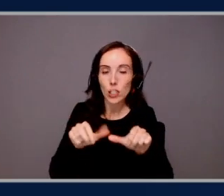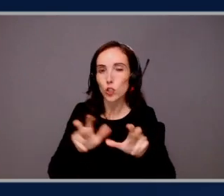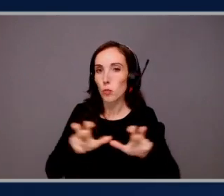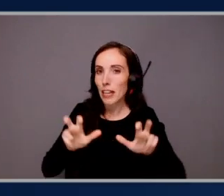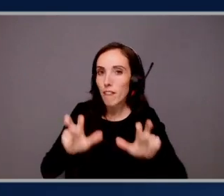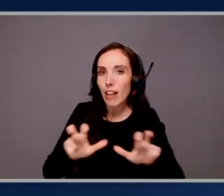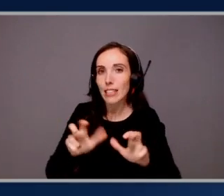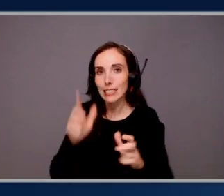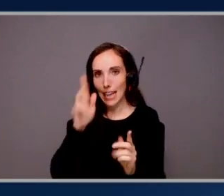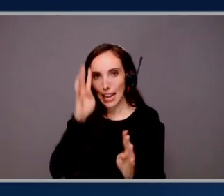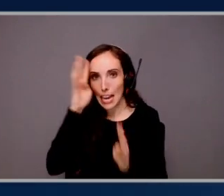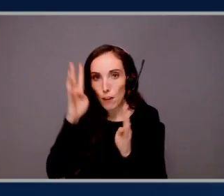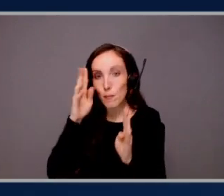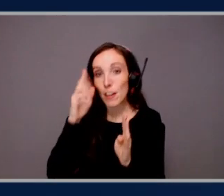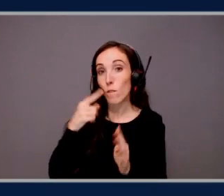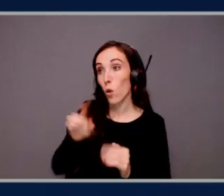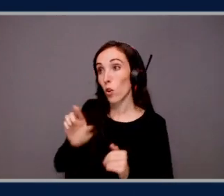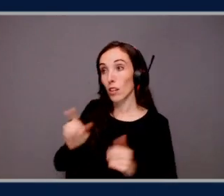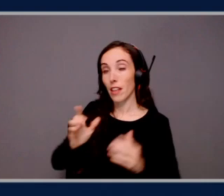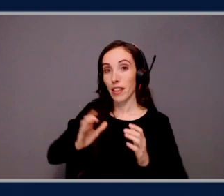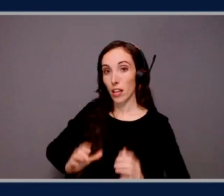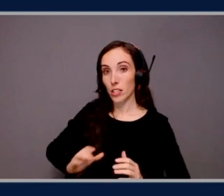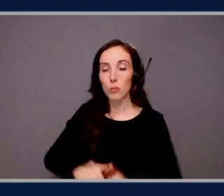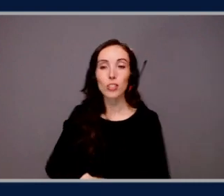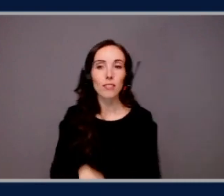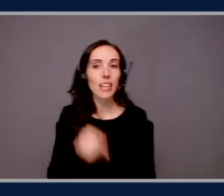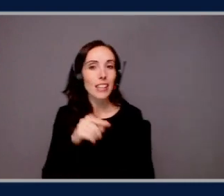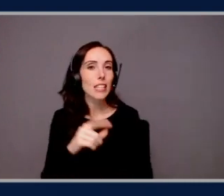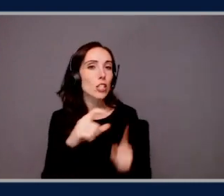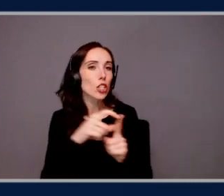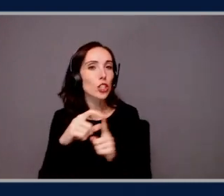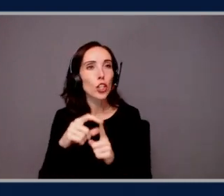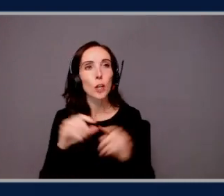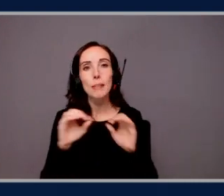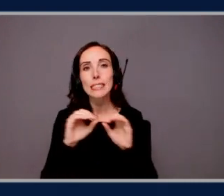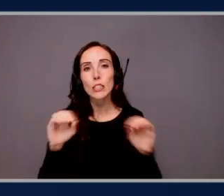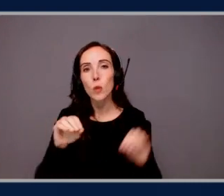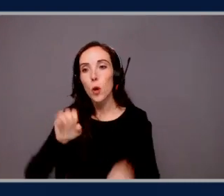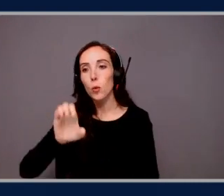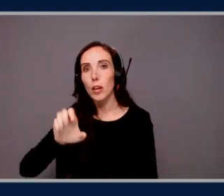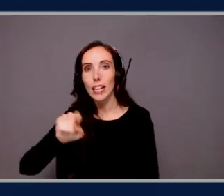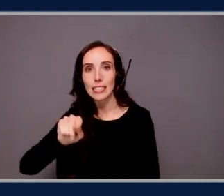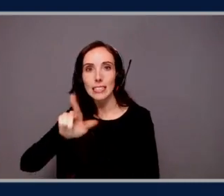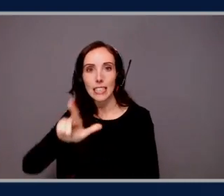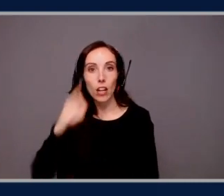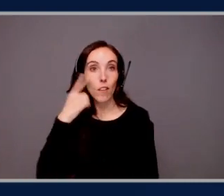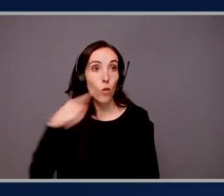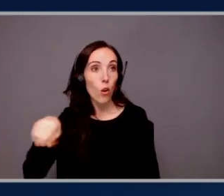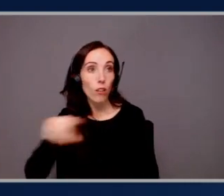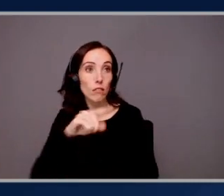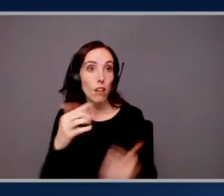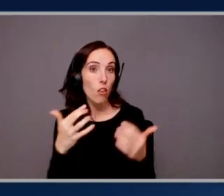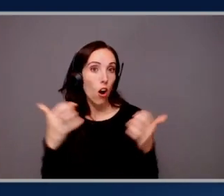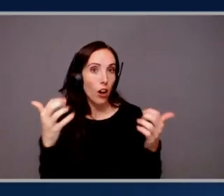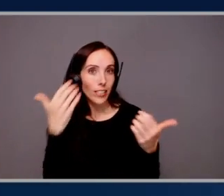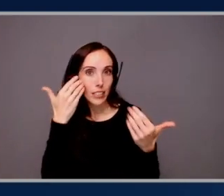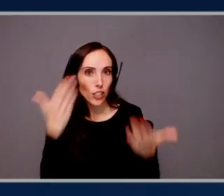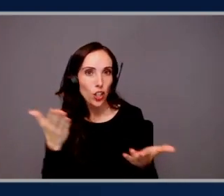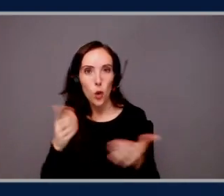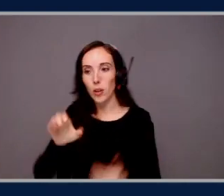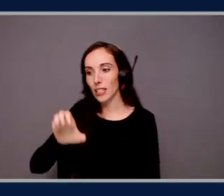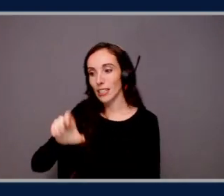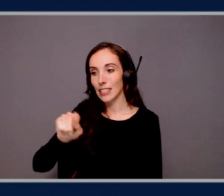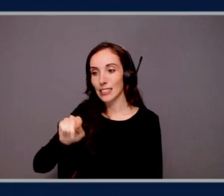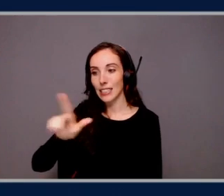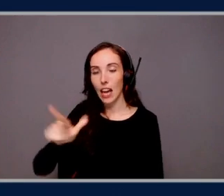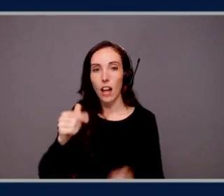customers. Yes, this is a term I've heard quite a bit this year, Zero-ETL. And for our audience who might not know what that is, ETL, extract,